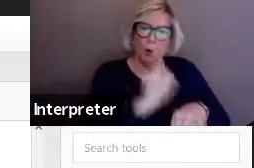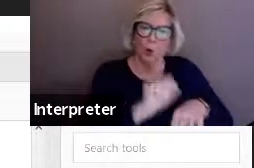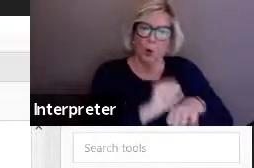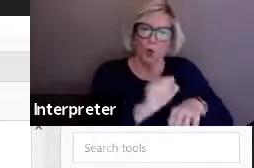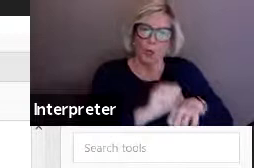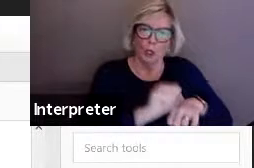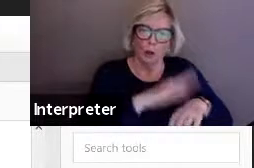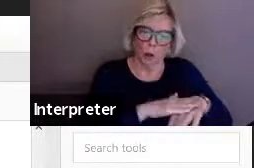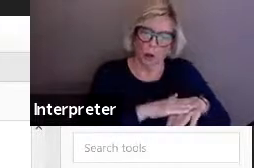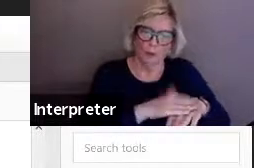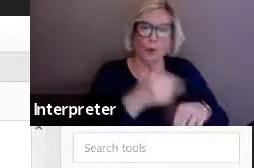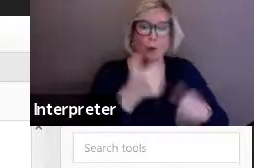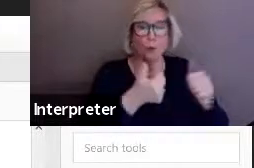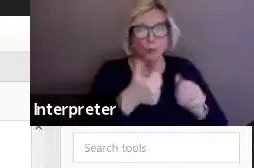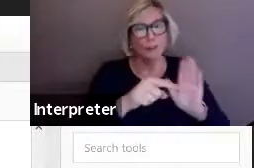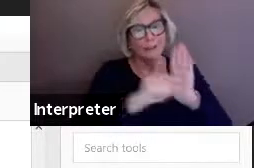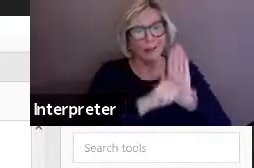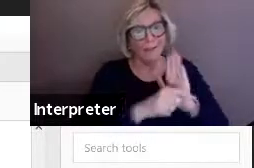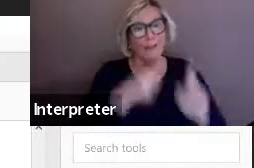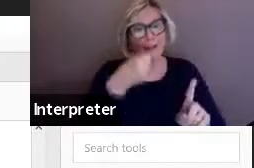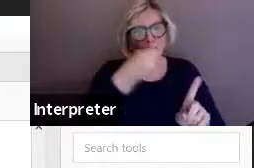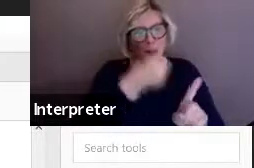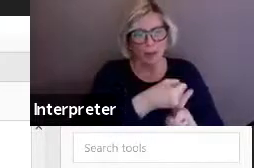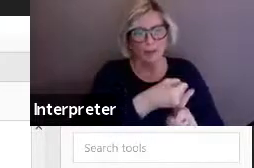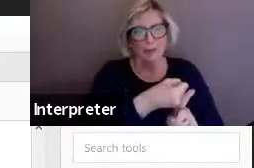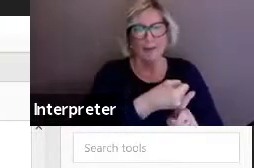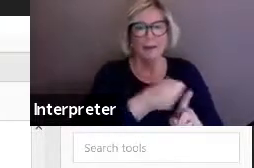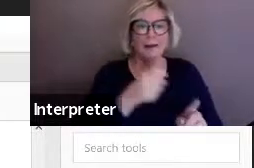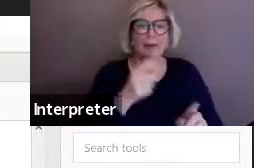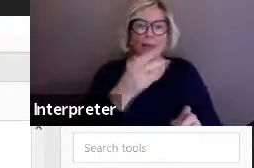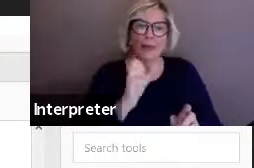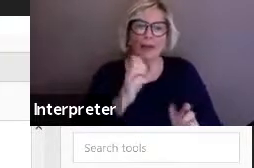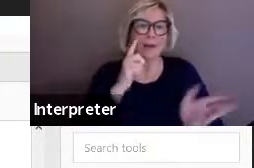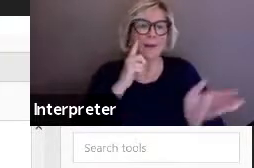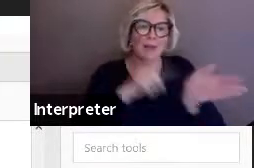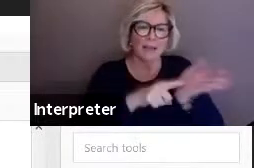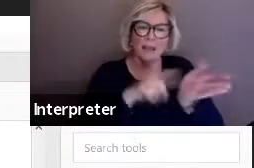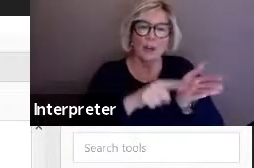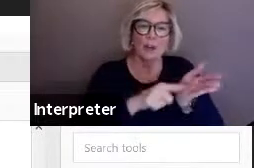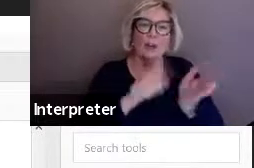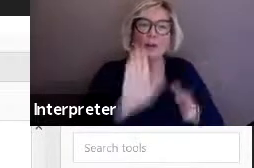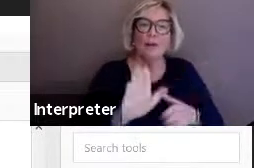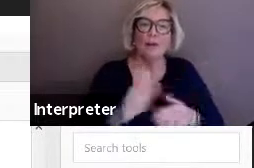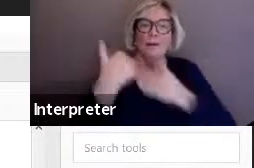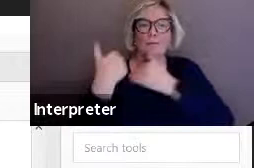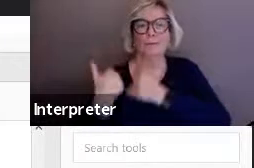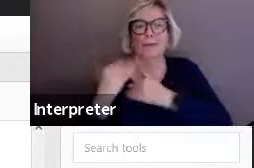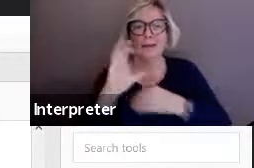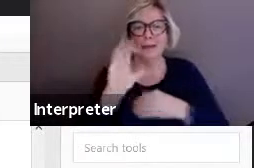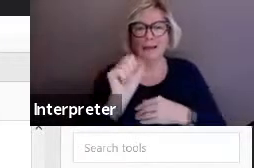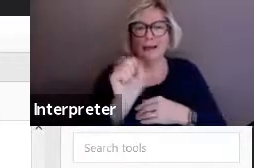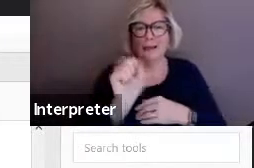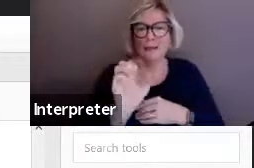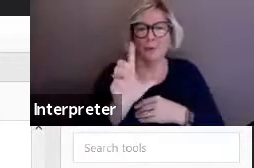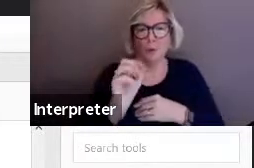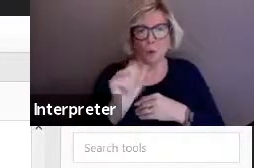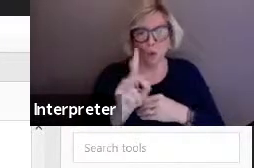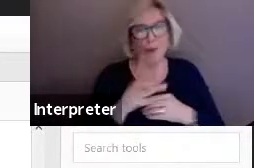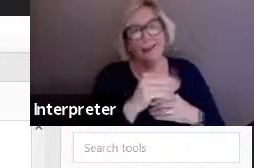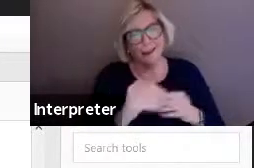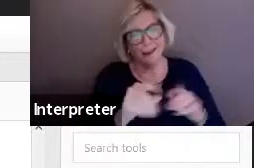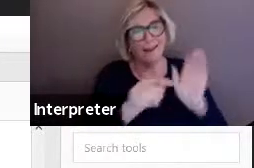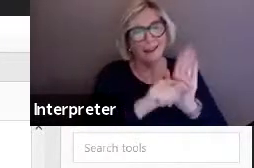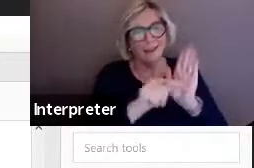has negatively impacted investigator caseloads. And this has also negatively impacted